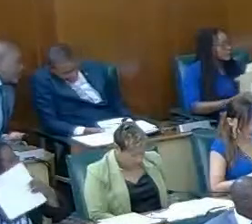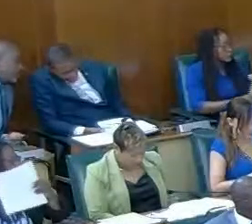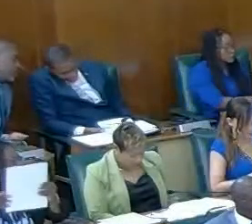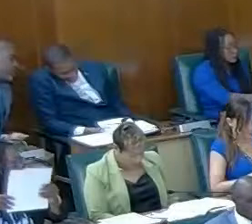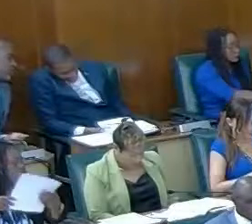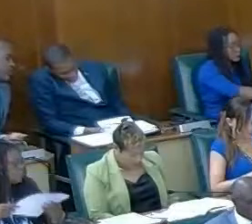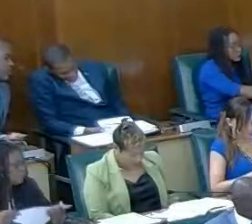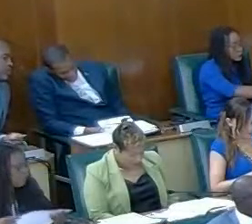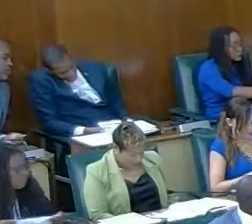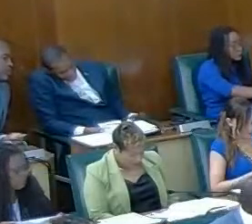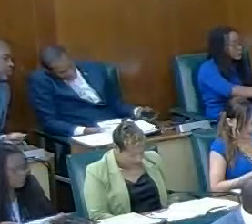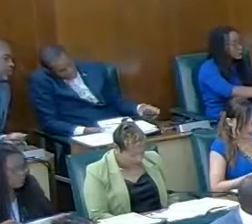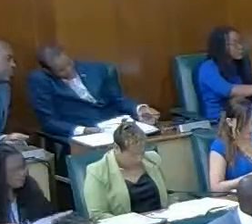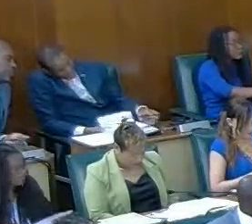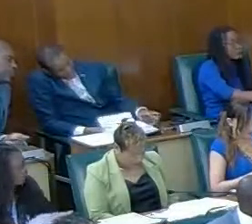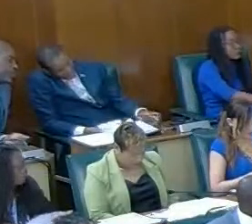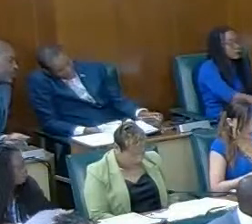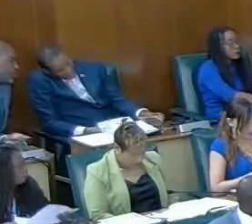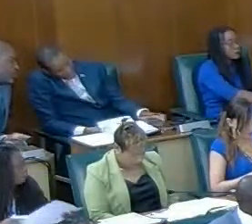a good time.